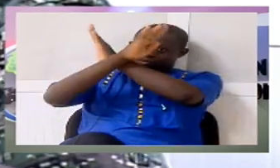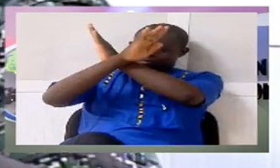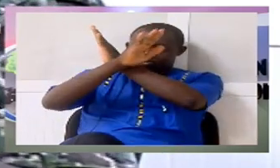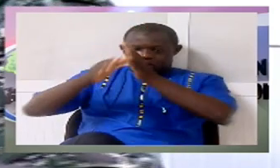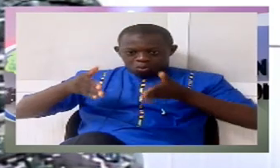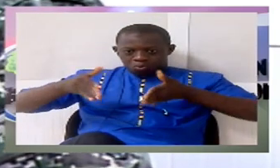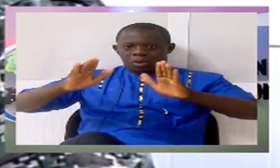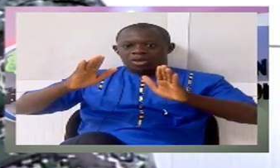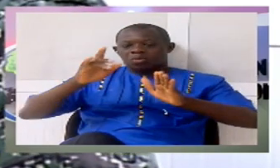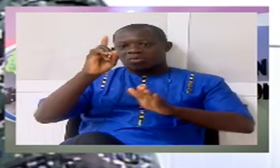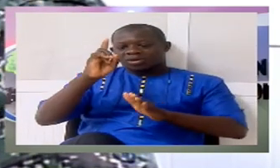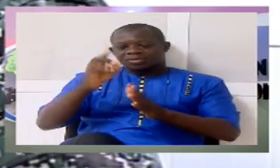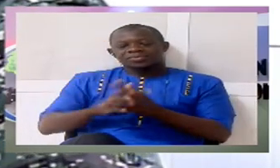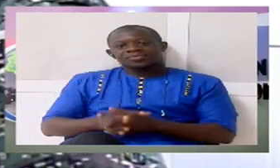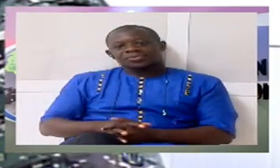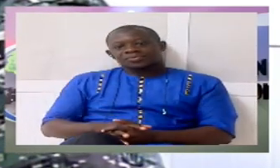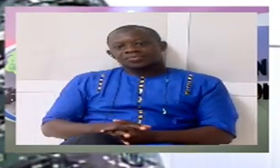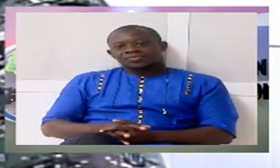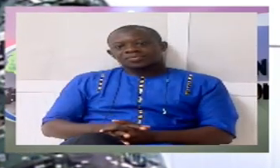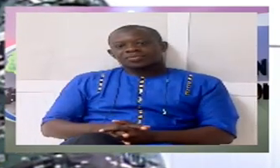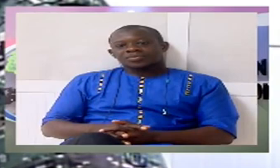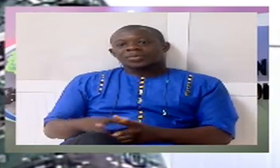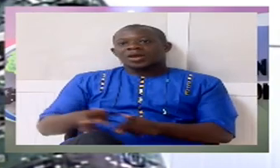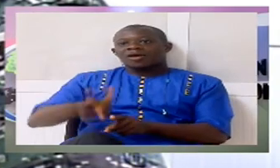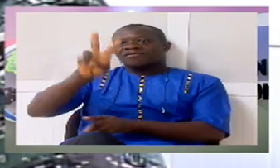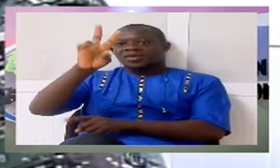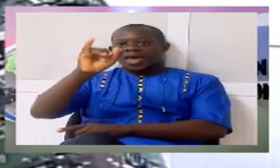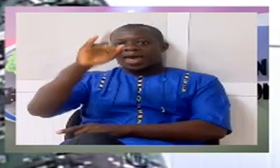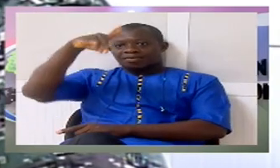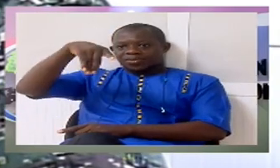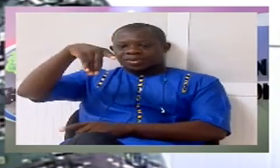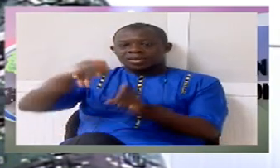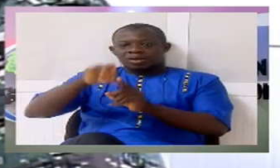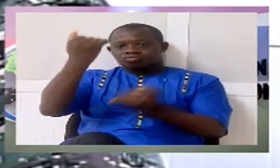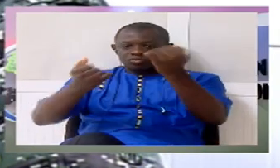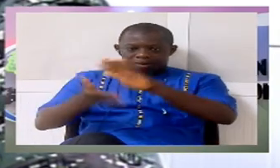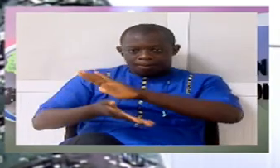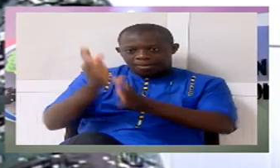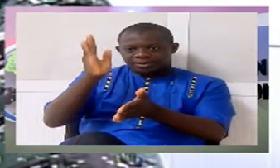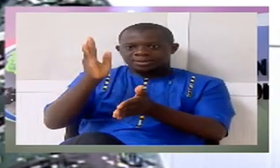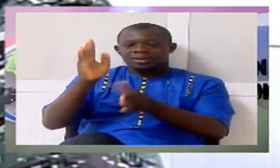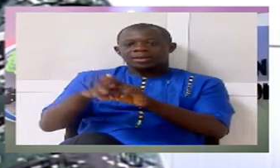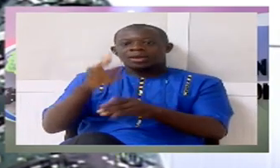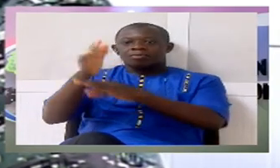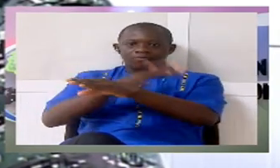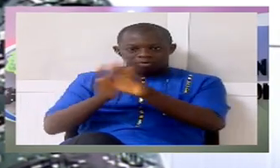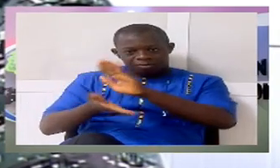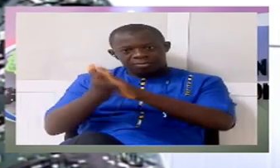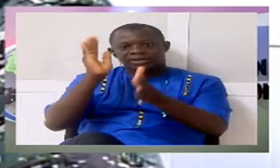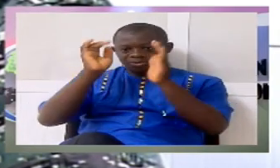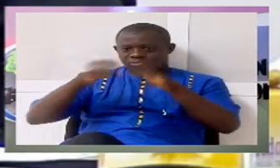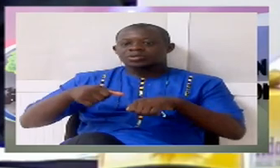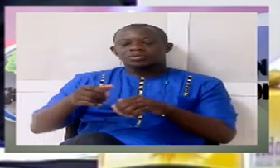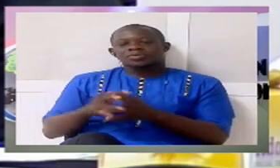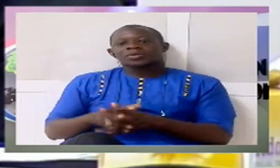blocking one junction. VIP Muromba. So that the VIP can pass. Muromba. So that he can pass.